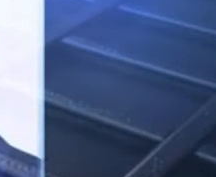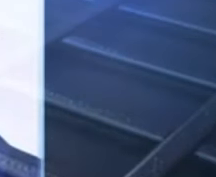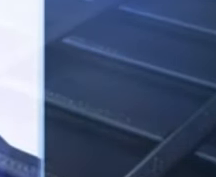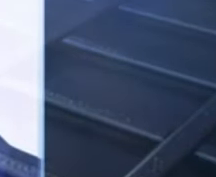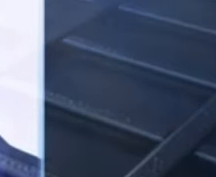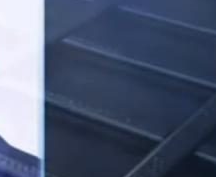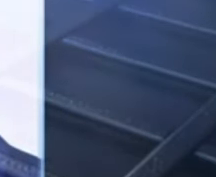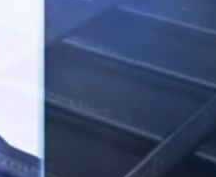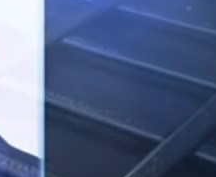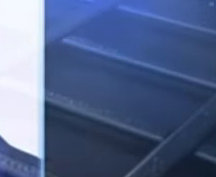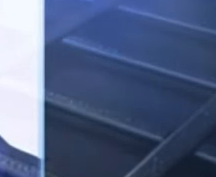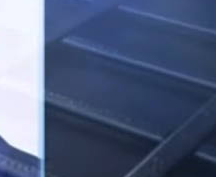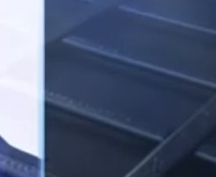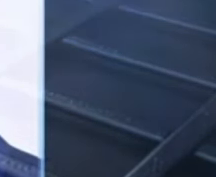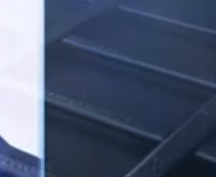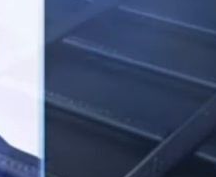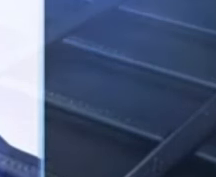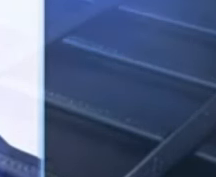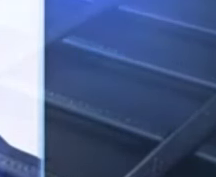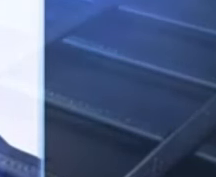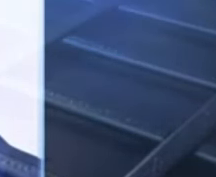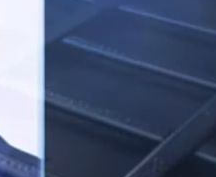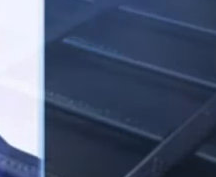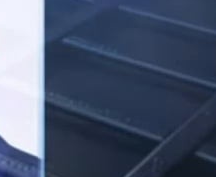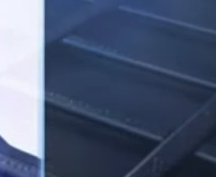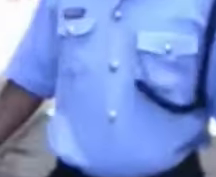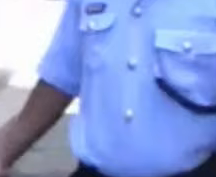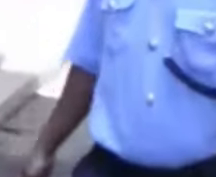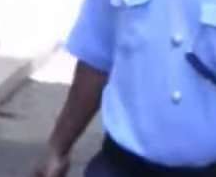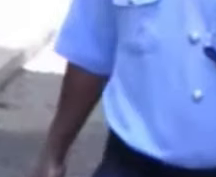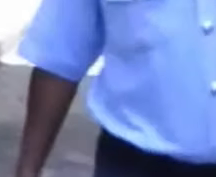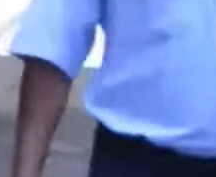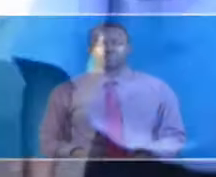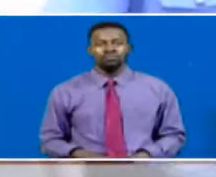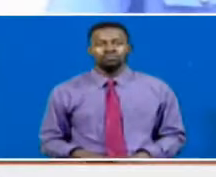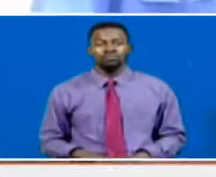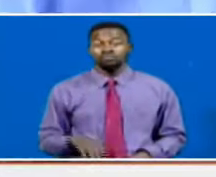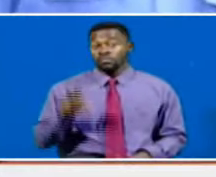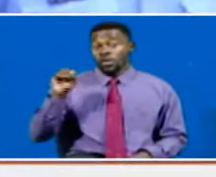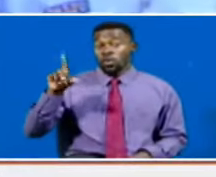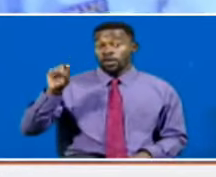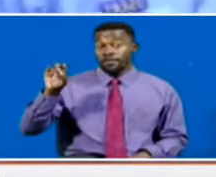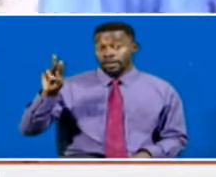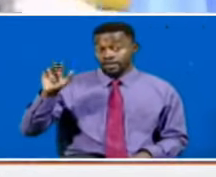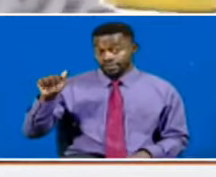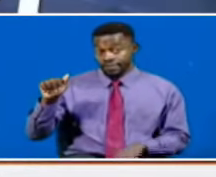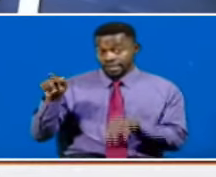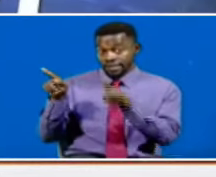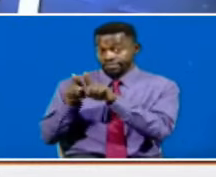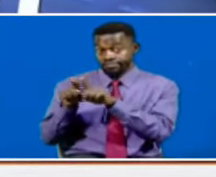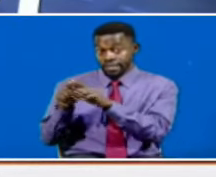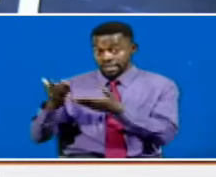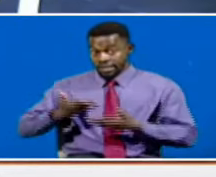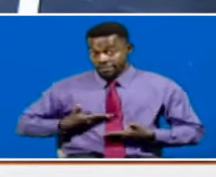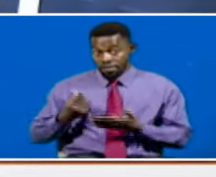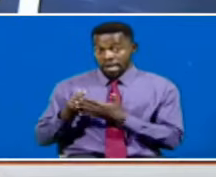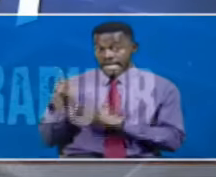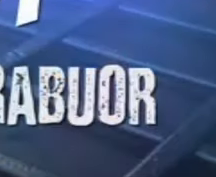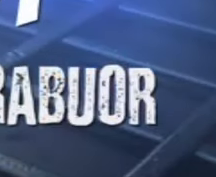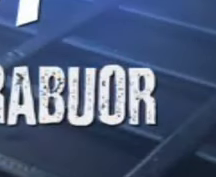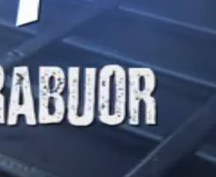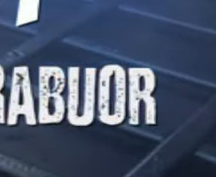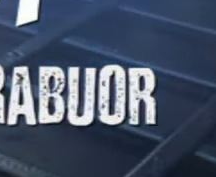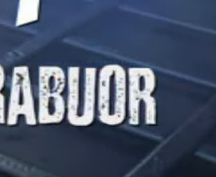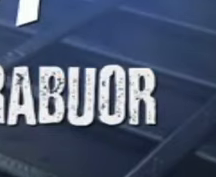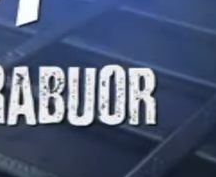account. He received the money from Wycliffe Odhiambo. Oliver Okinyi Rabuor is alleged to have received a significant sum